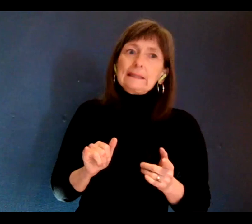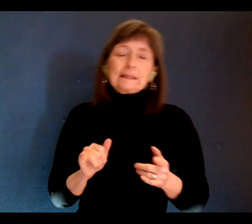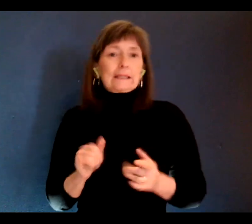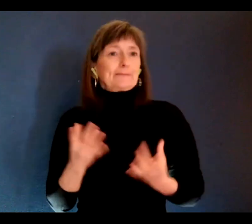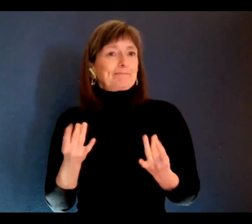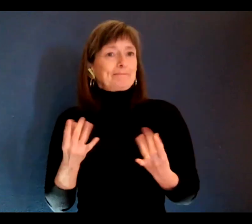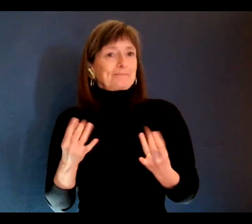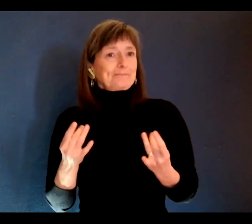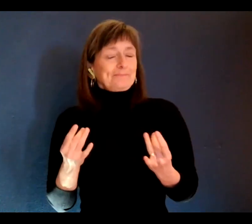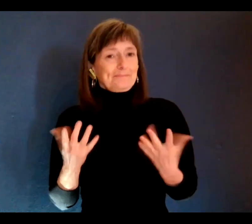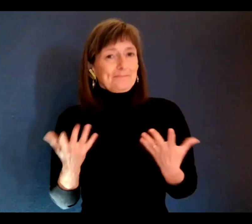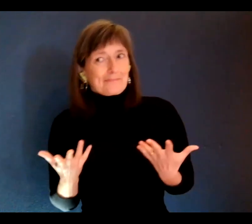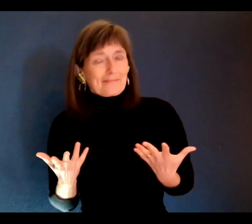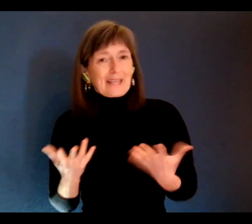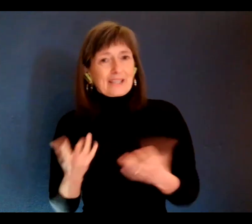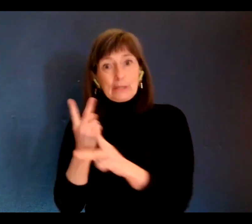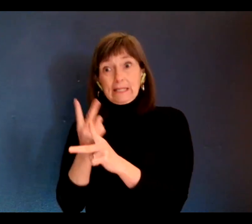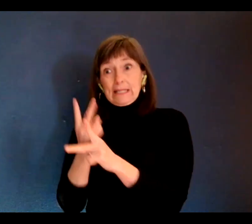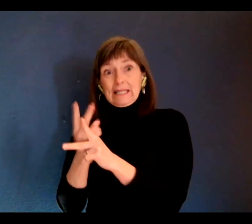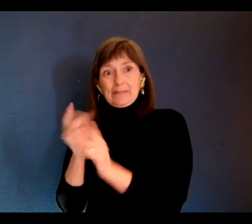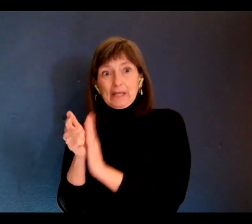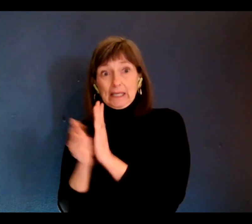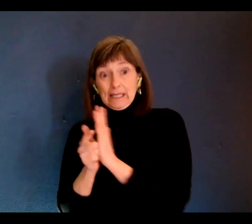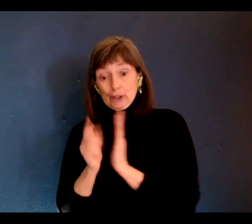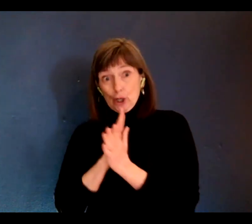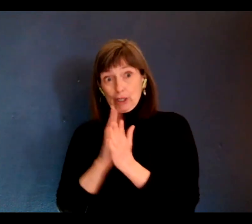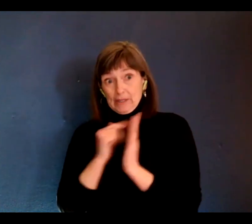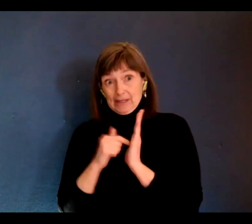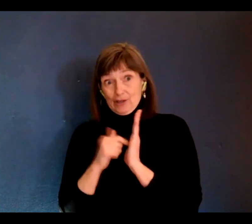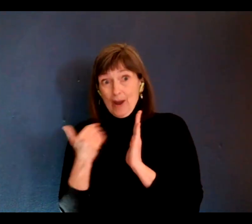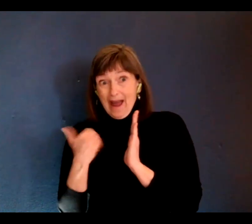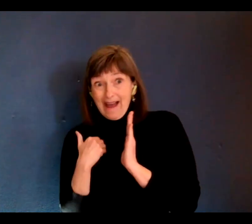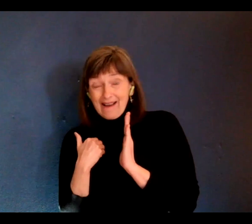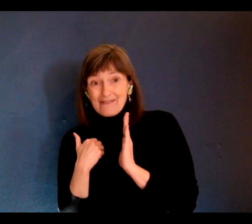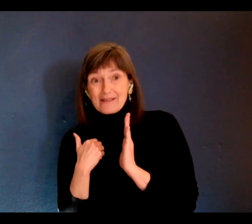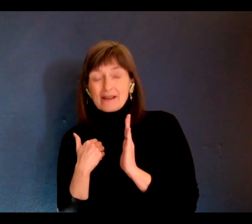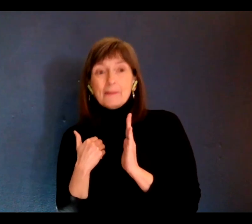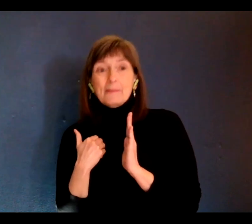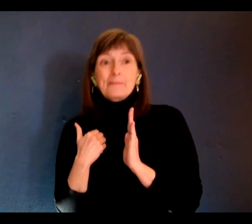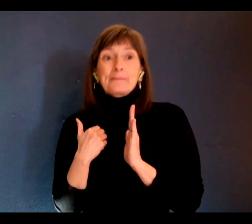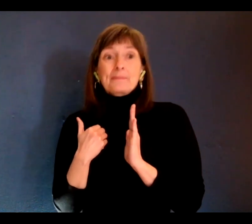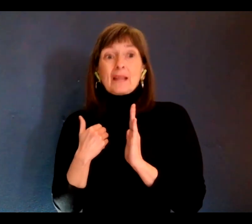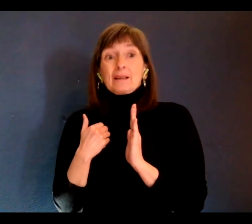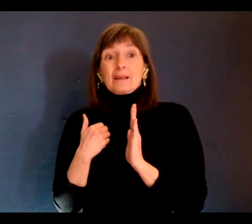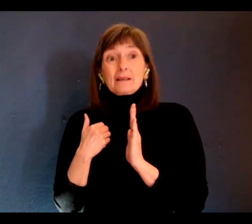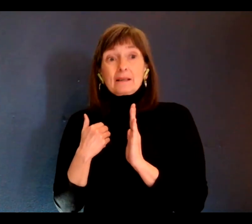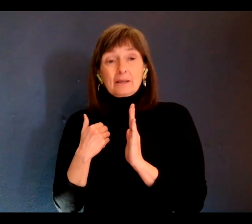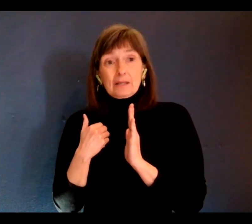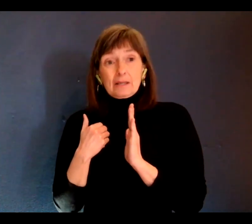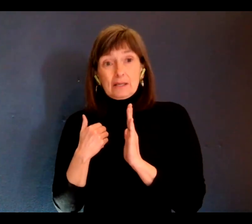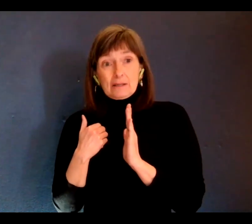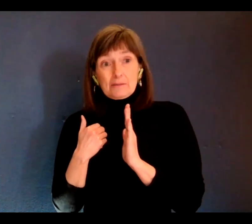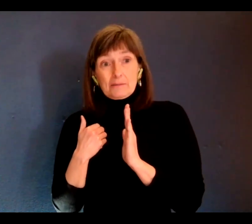I guess, maintaining the current legal framework, because it directly impacts on the ability of people